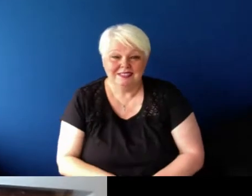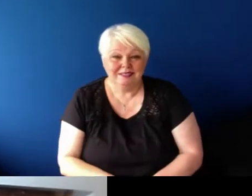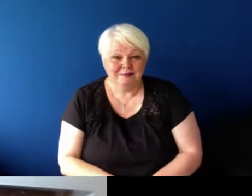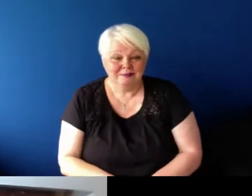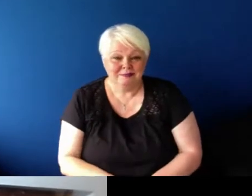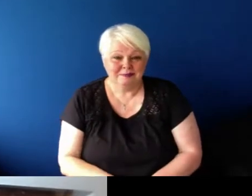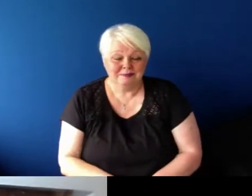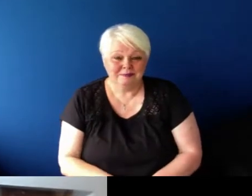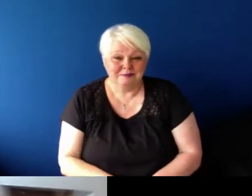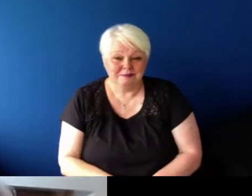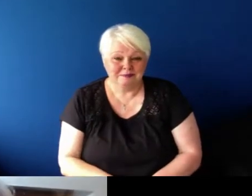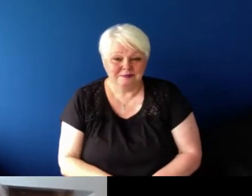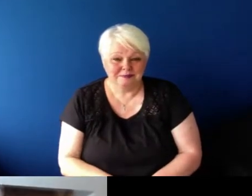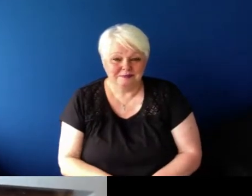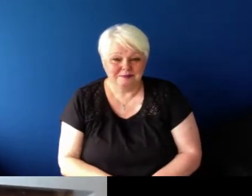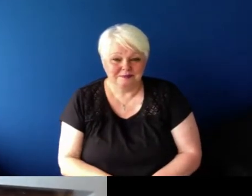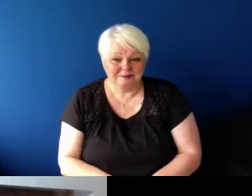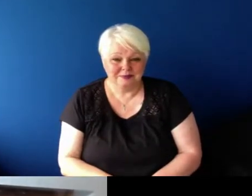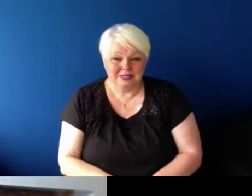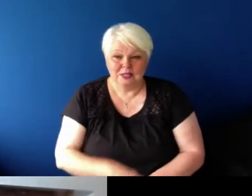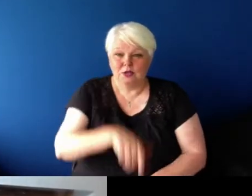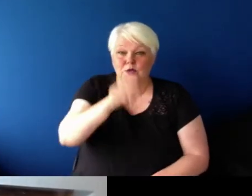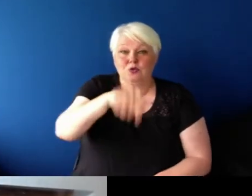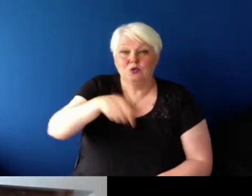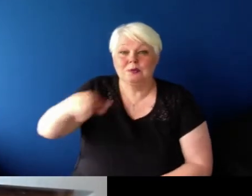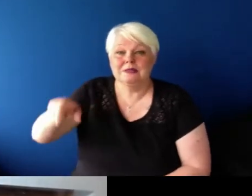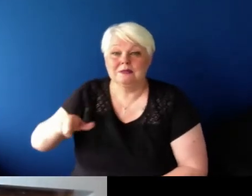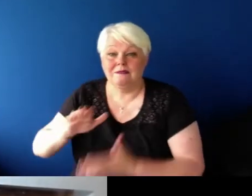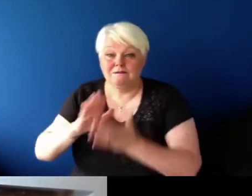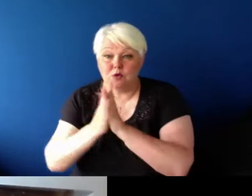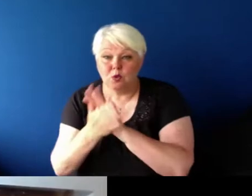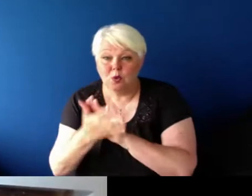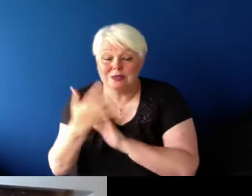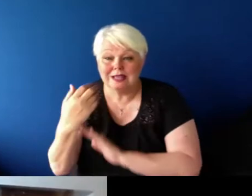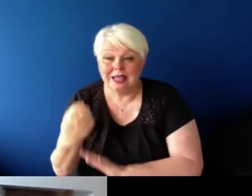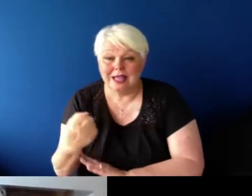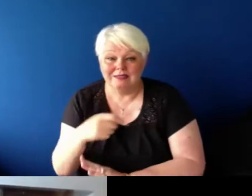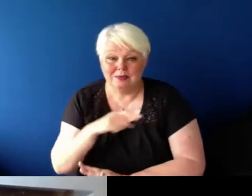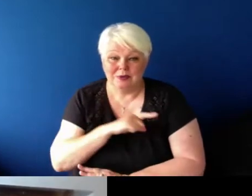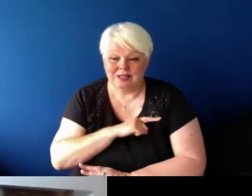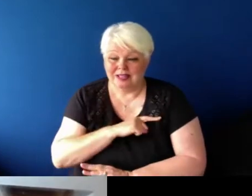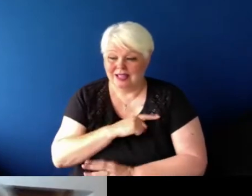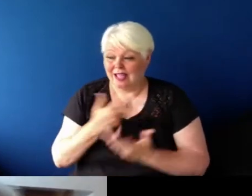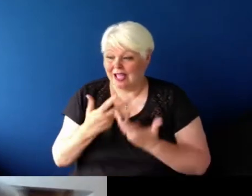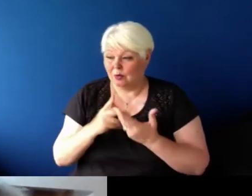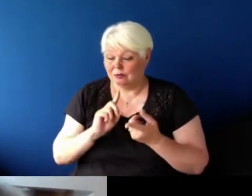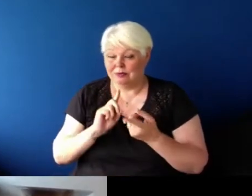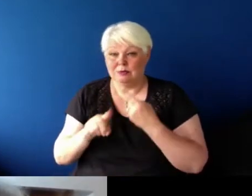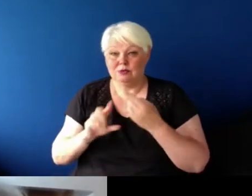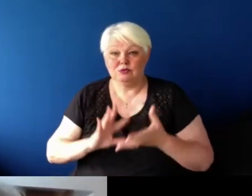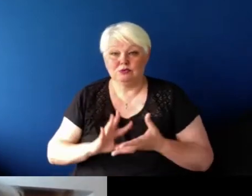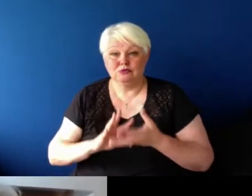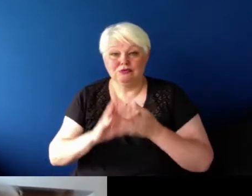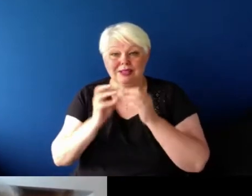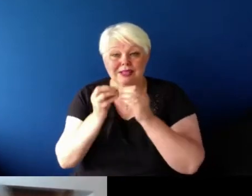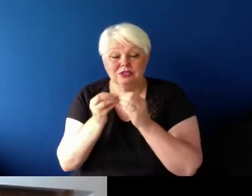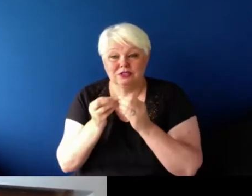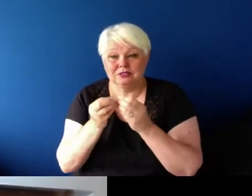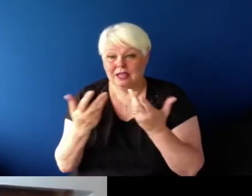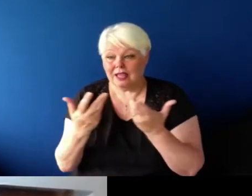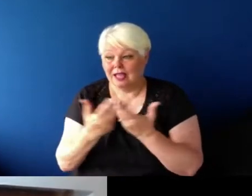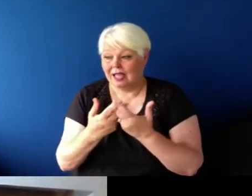And as humanity, we're flawed because of the way we respond to creation and the way we, you know,